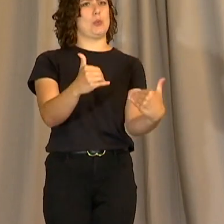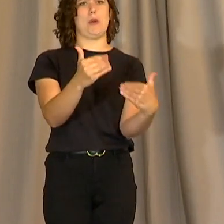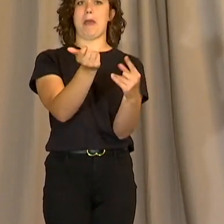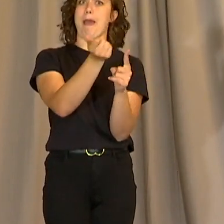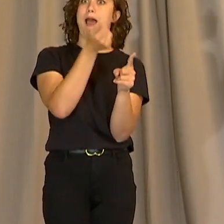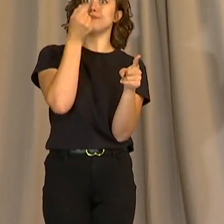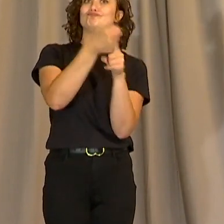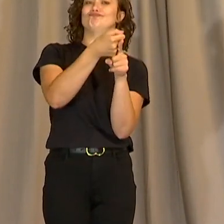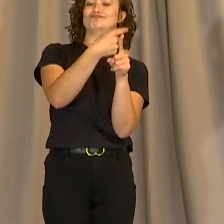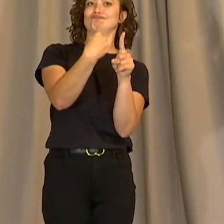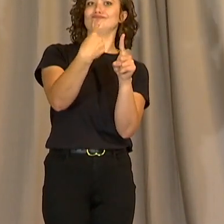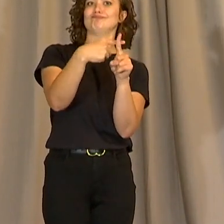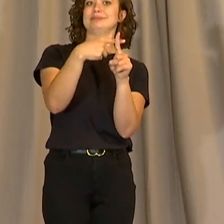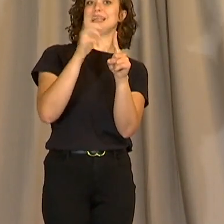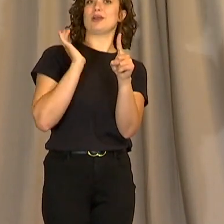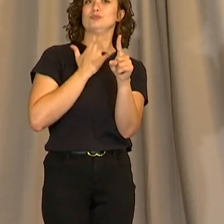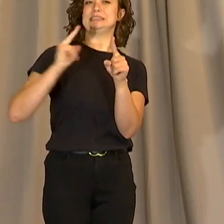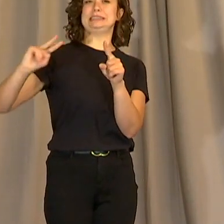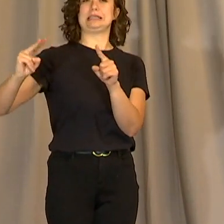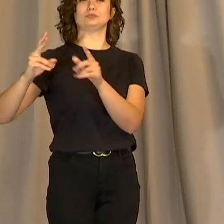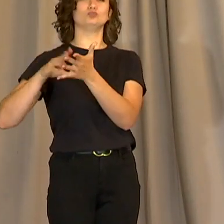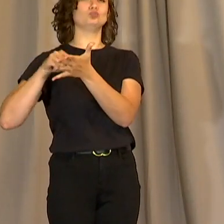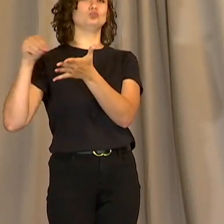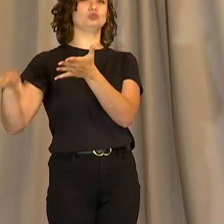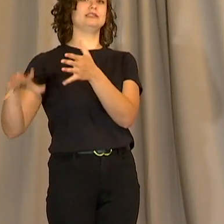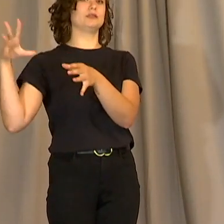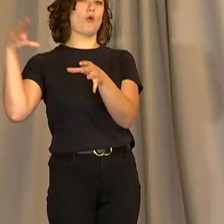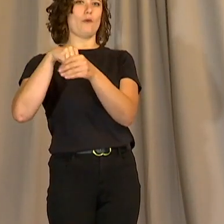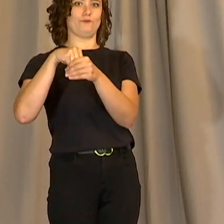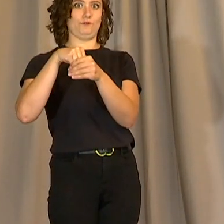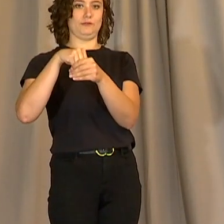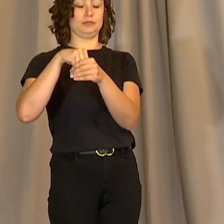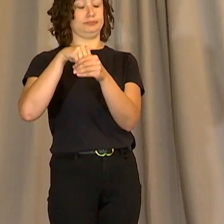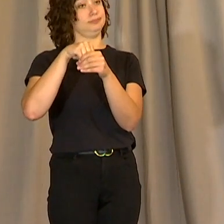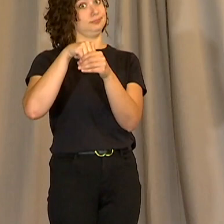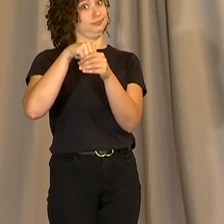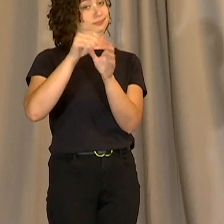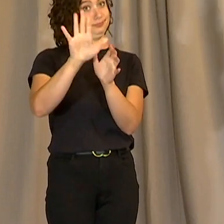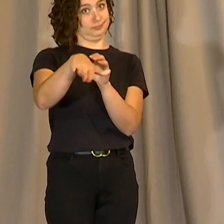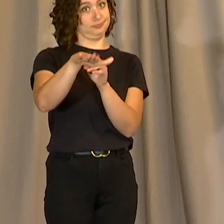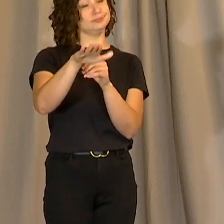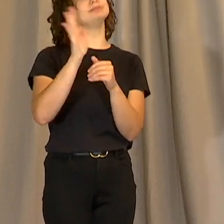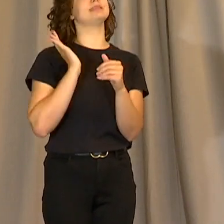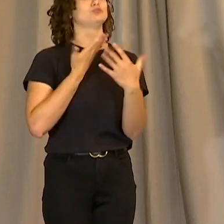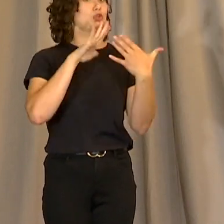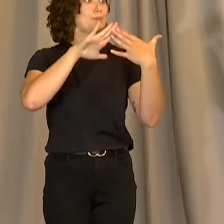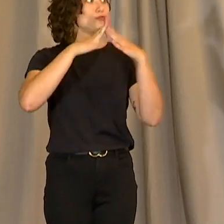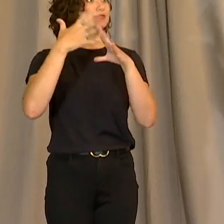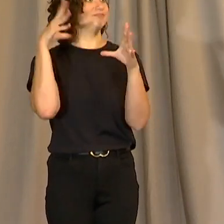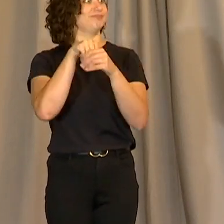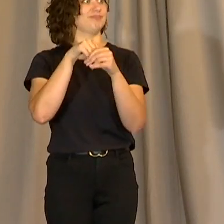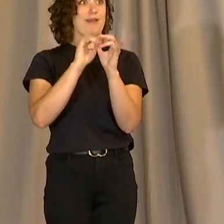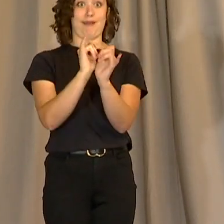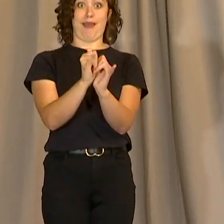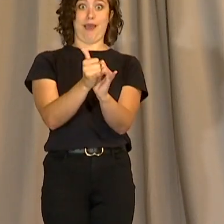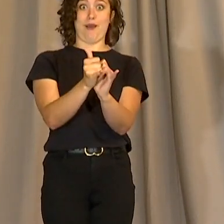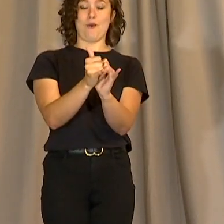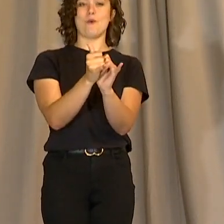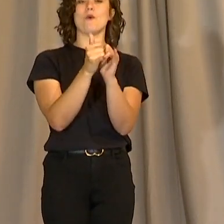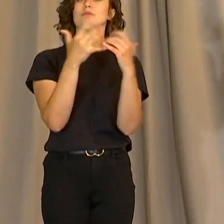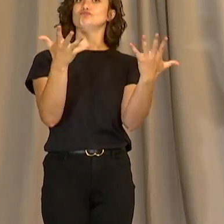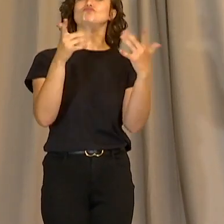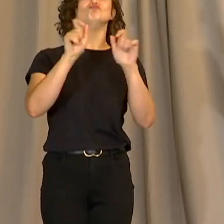students involved. And so we got our community involved by sending